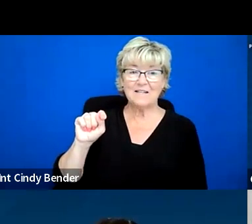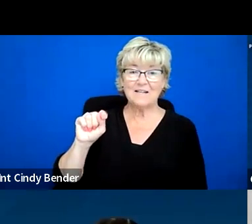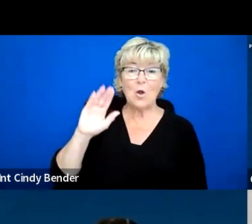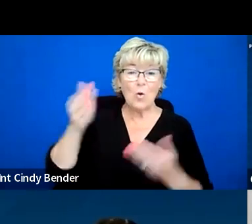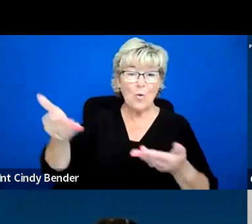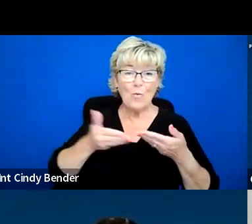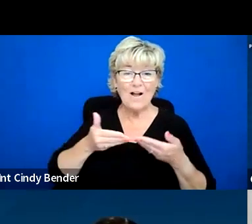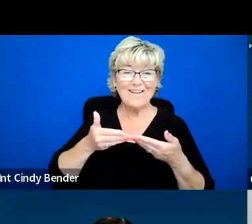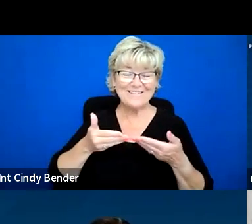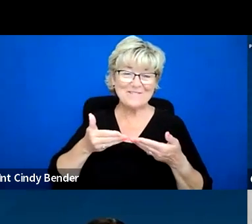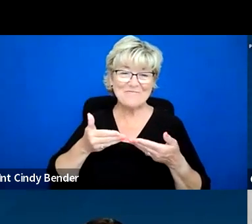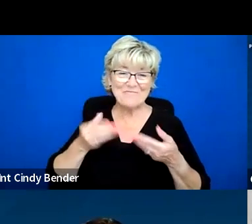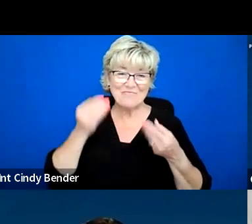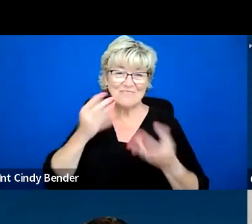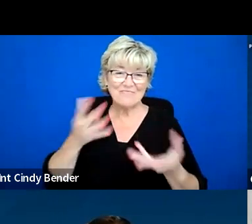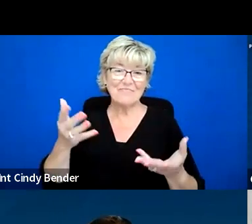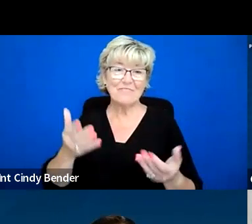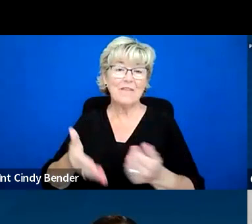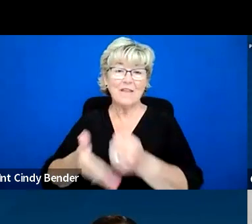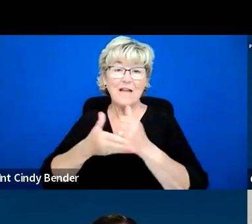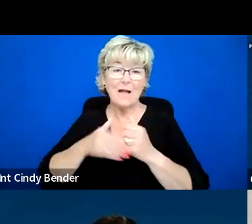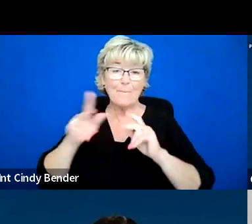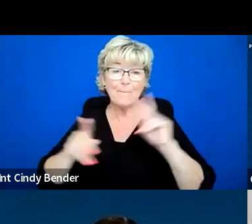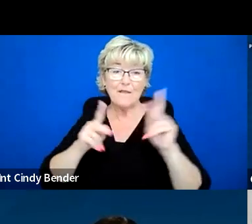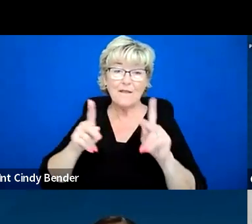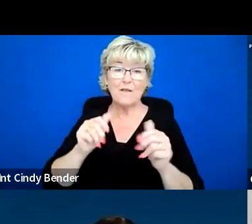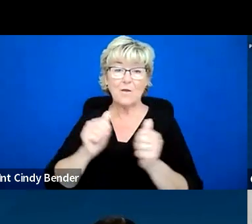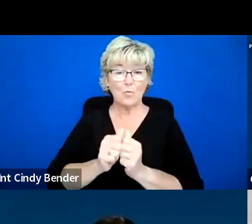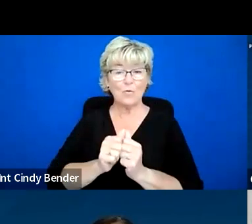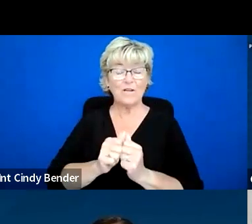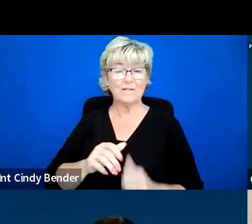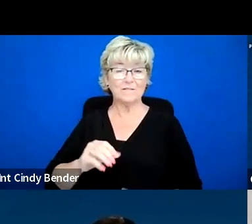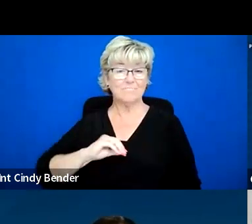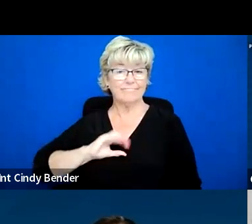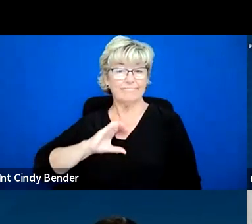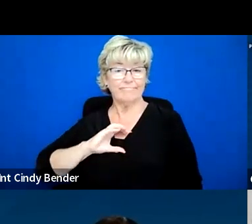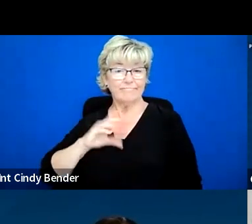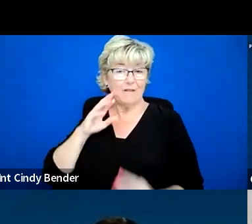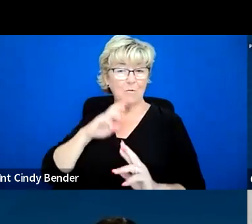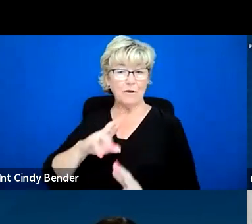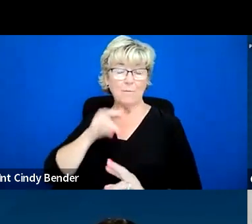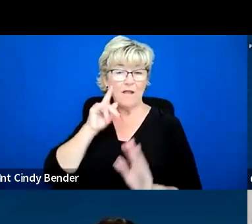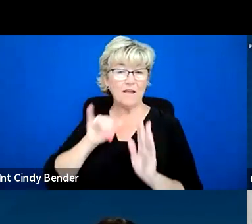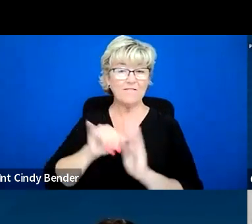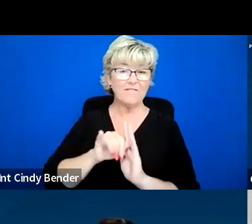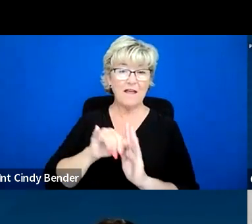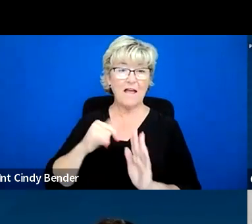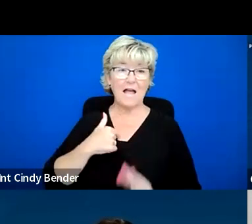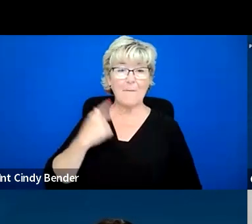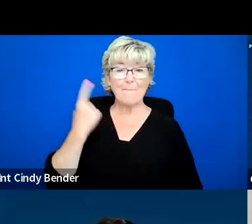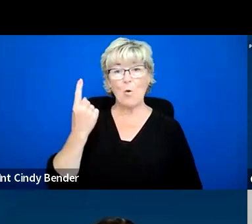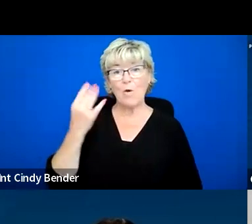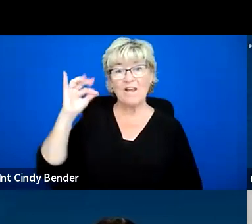welcoming packet basically helps people also with dignity and respect, right? They don't have to identify, hey, I'm one of